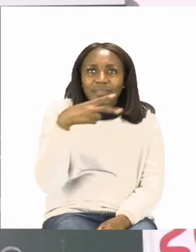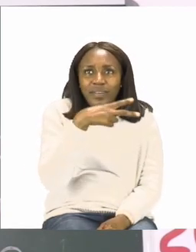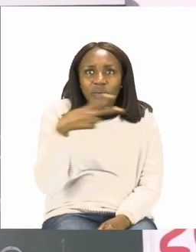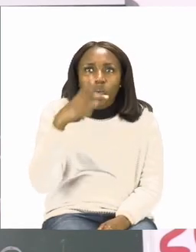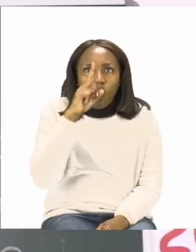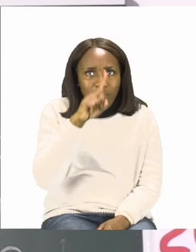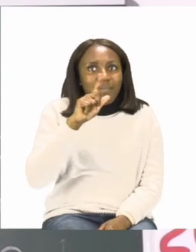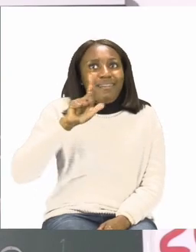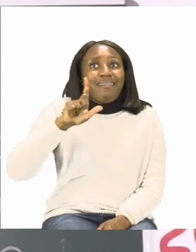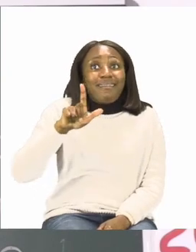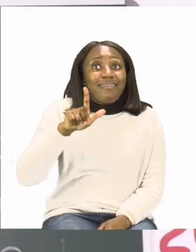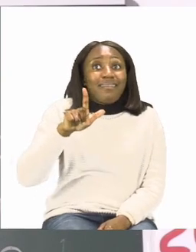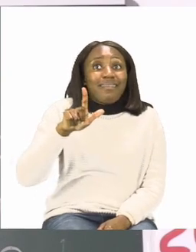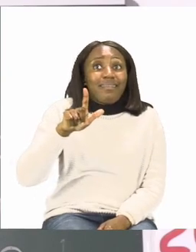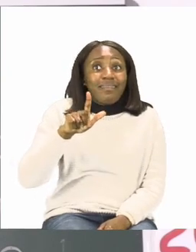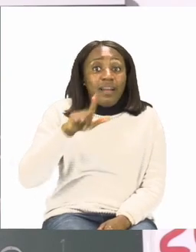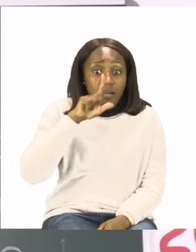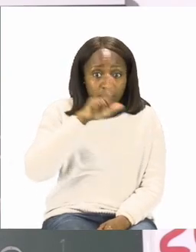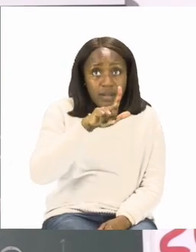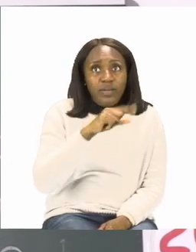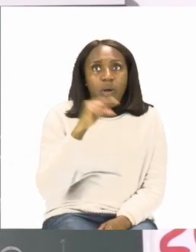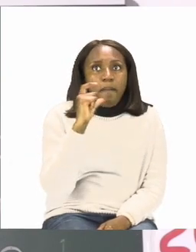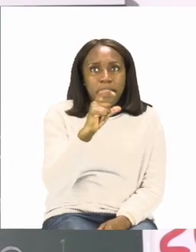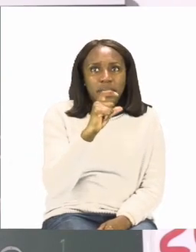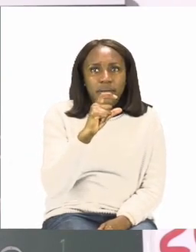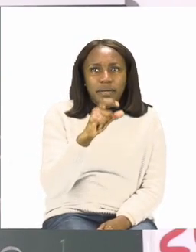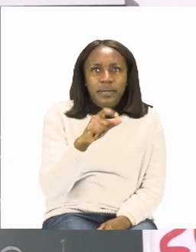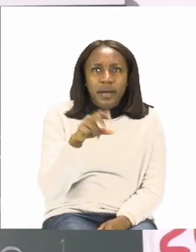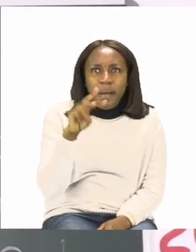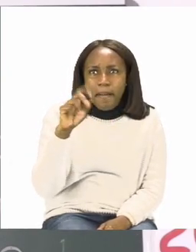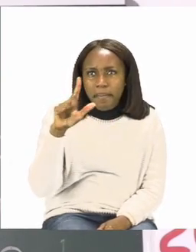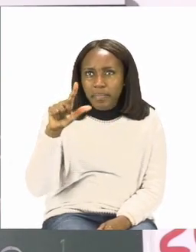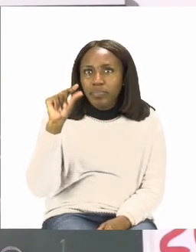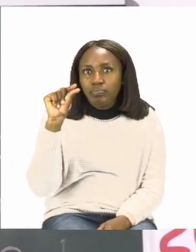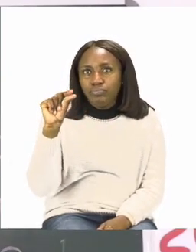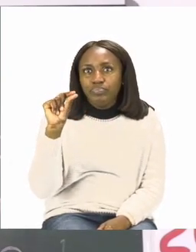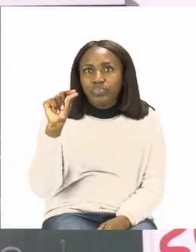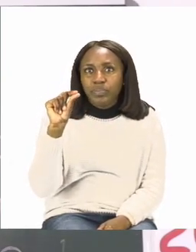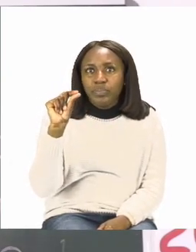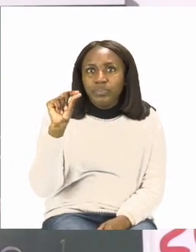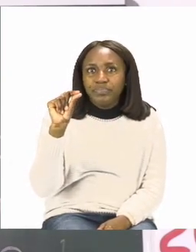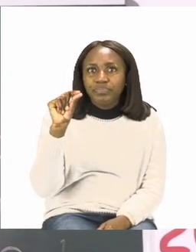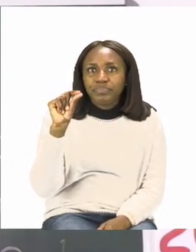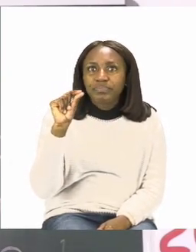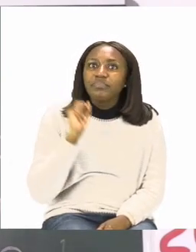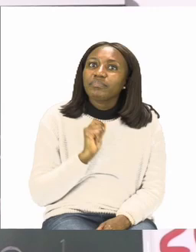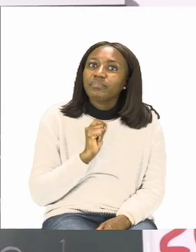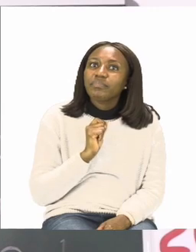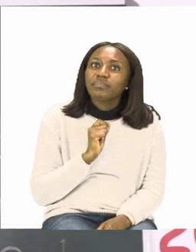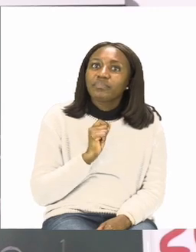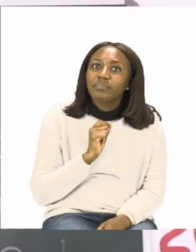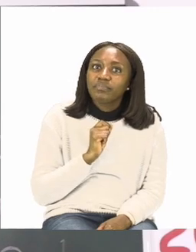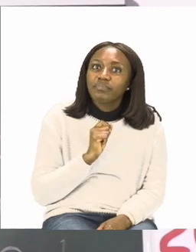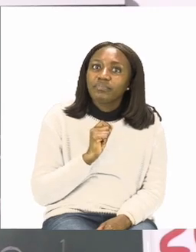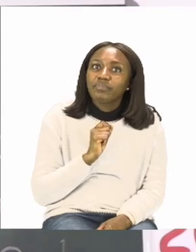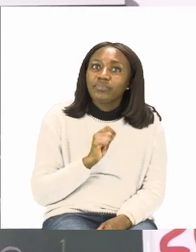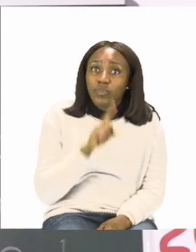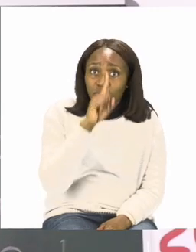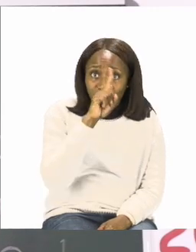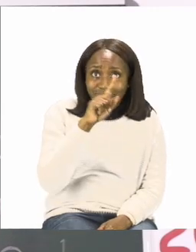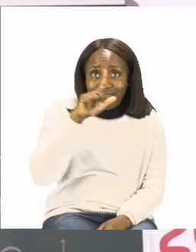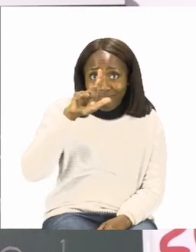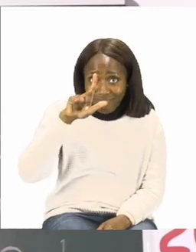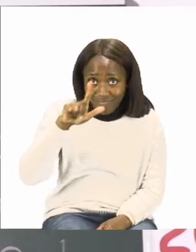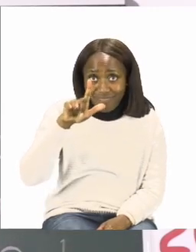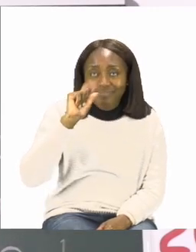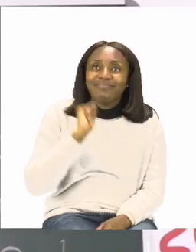to 1 liter. So you can also go ahead and put your answer in liters as